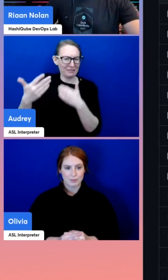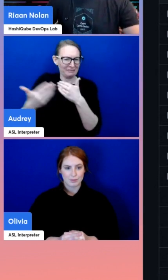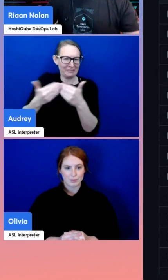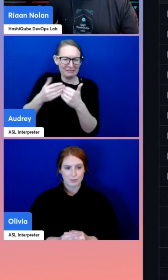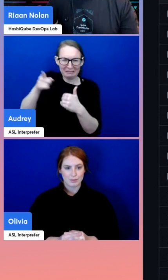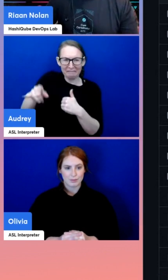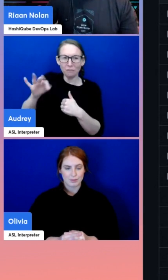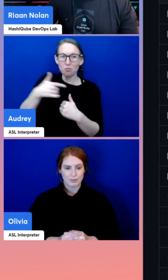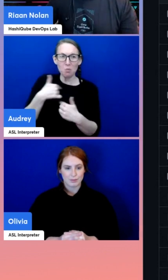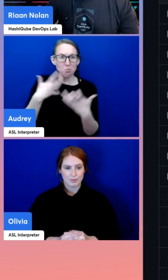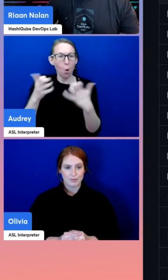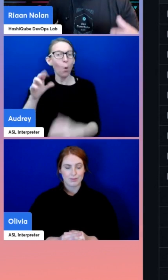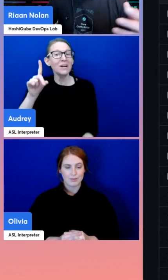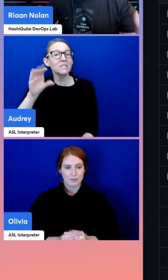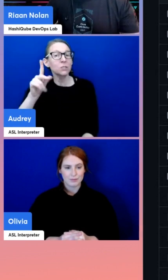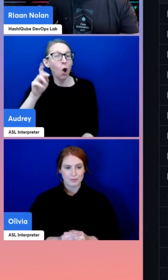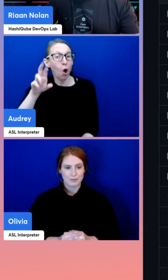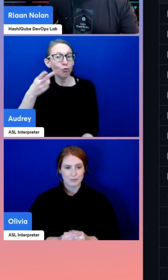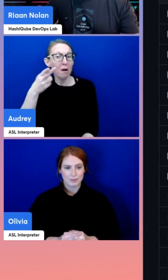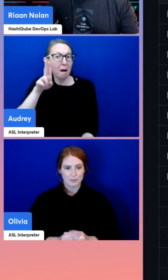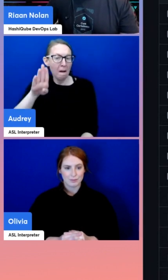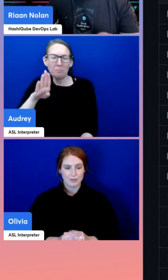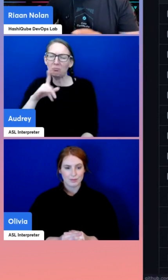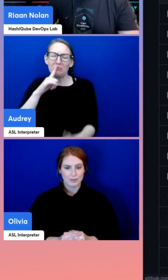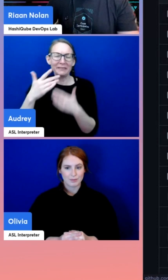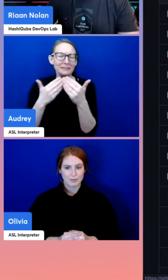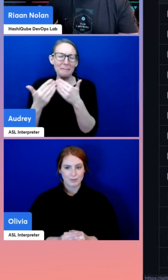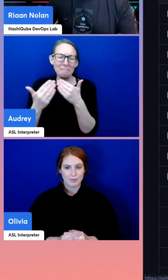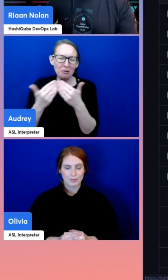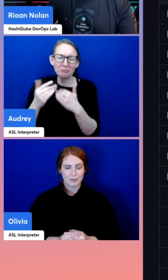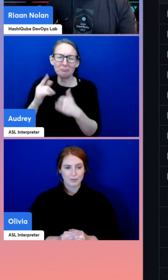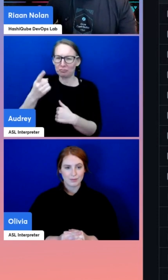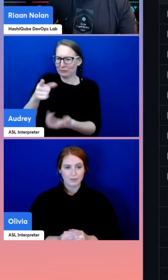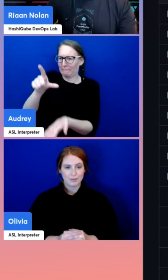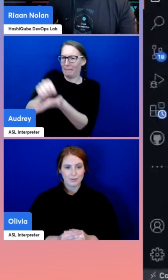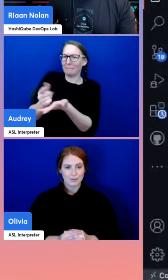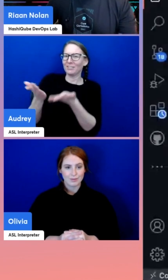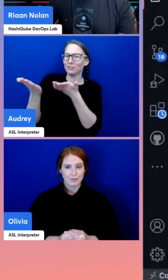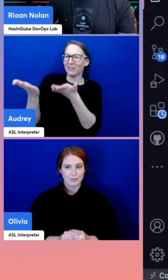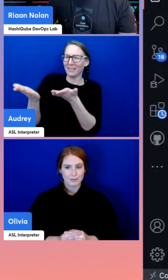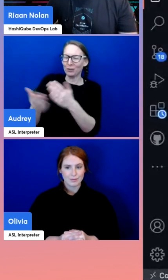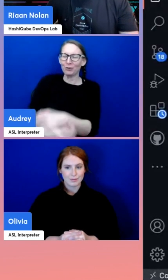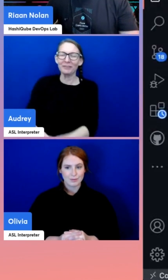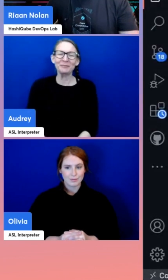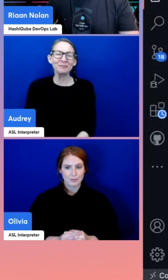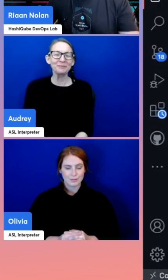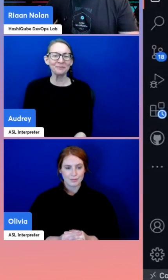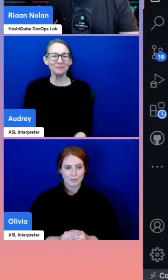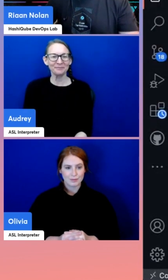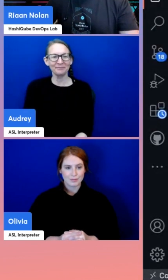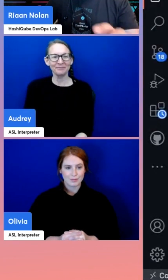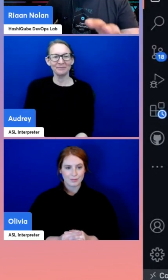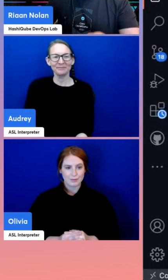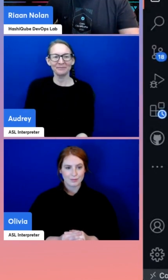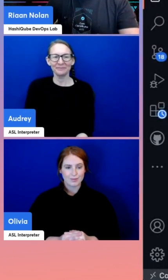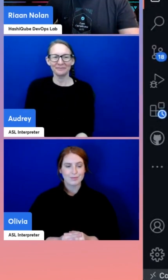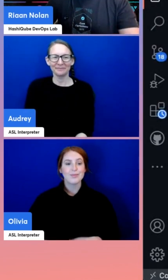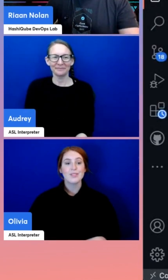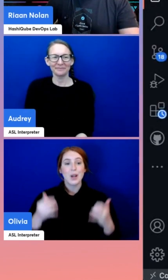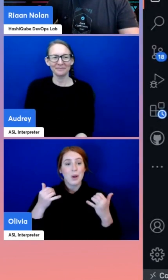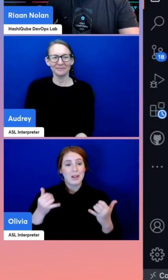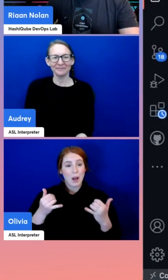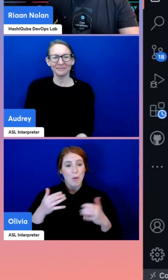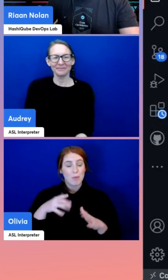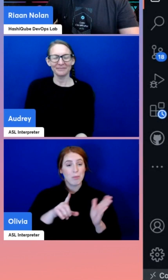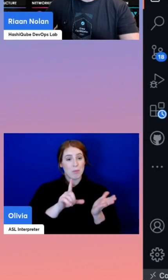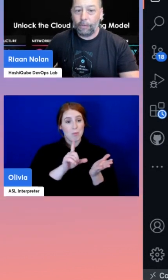or Docker Hub, doesn't matter, right? I just publish it here. Now, after it's